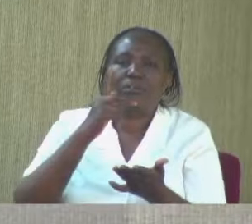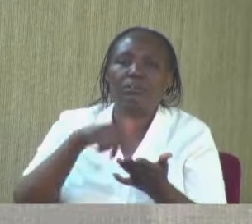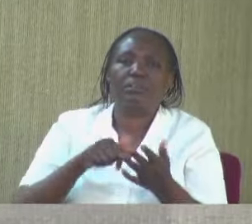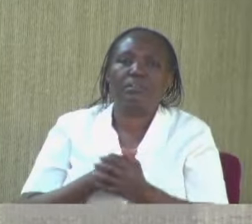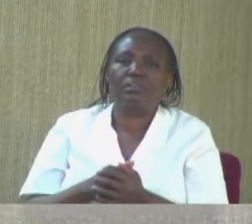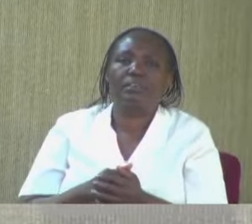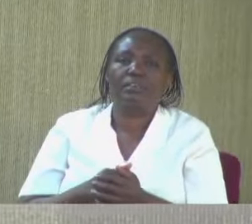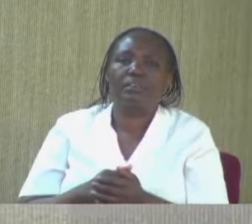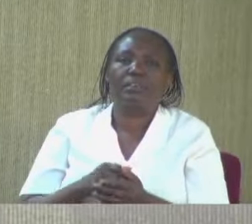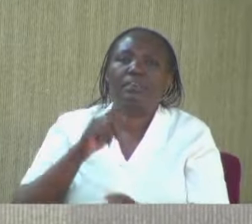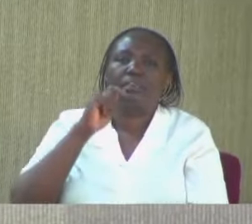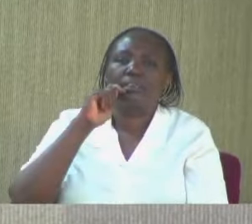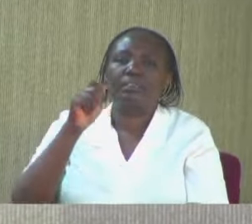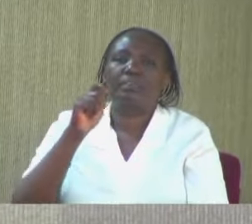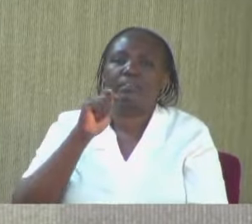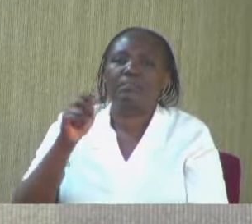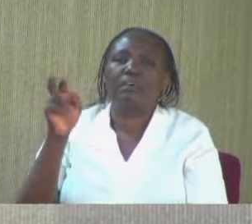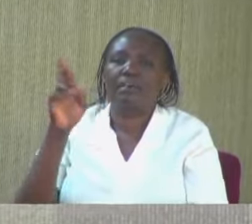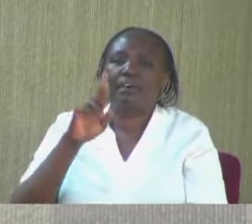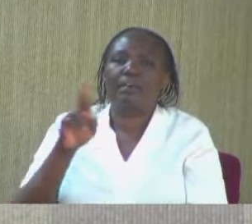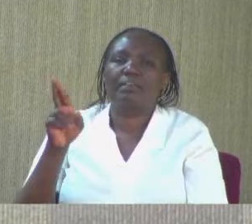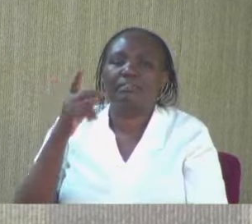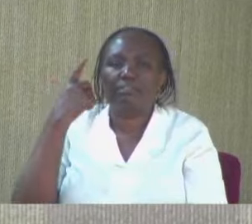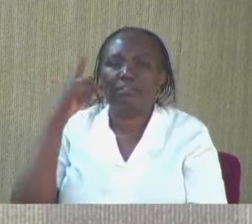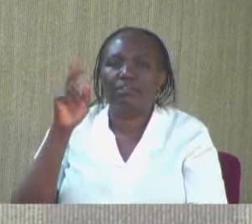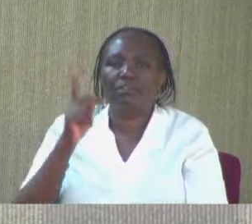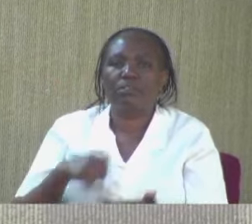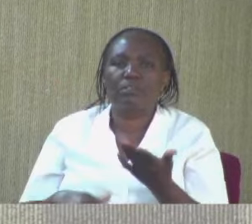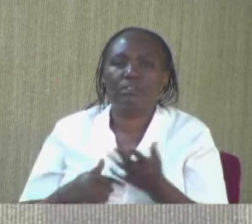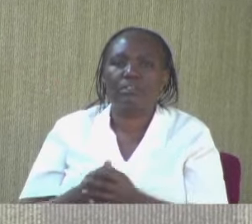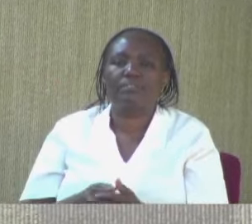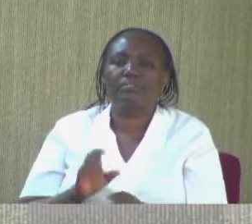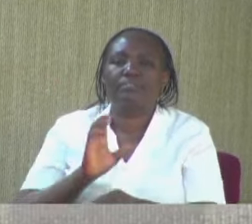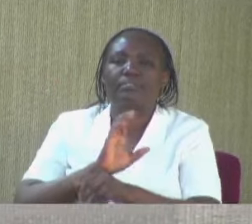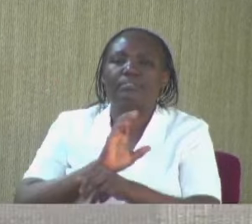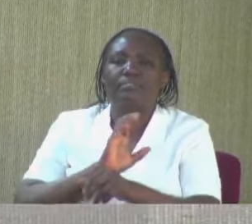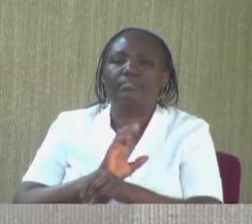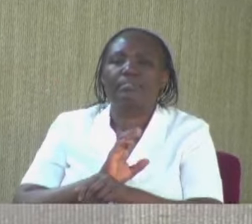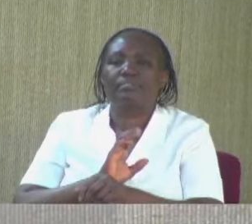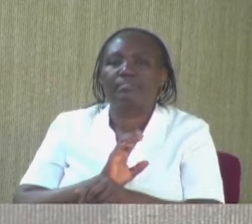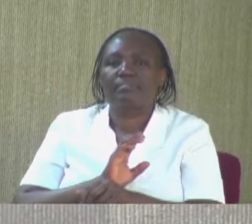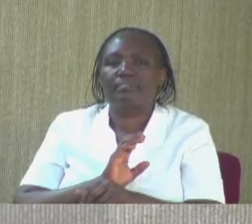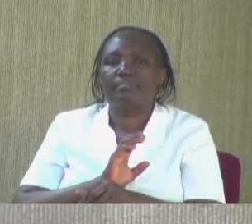the testimonies are for the what? For the church.